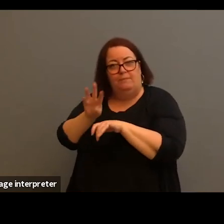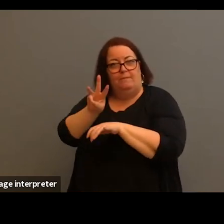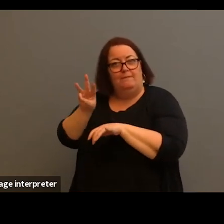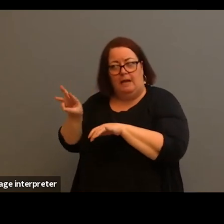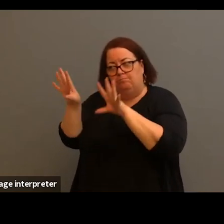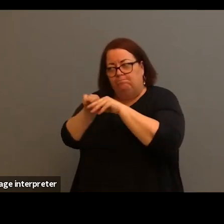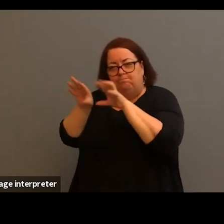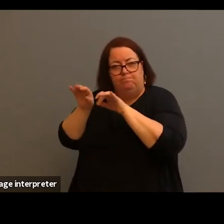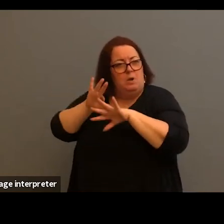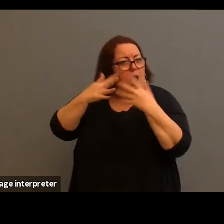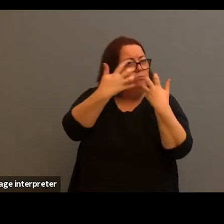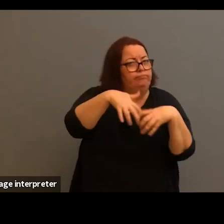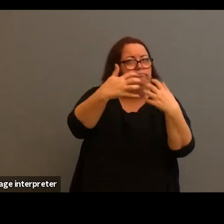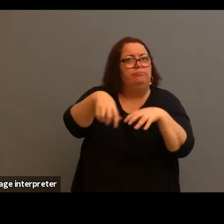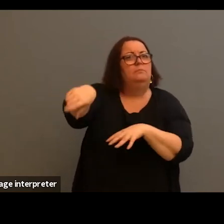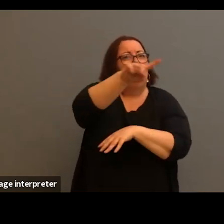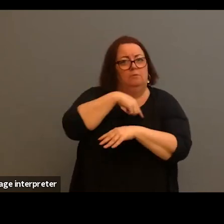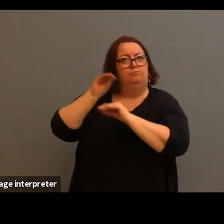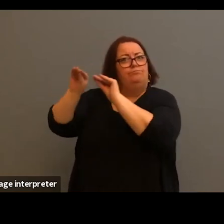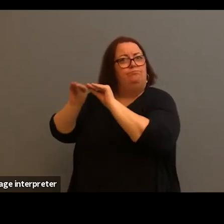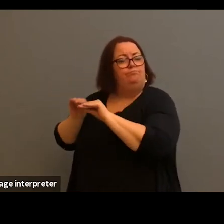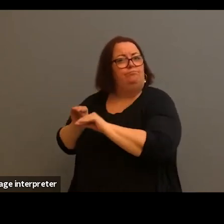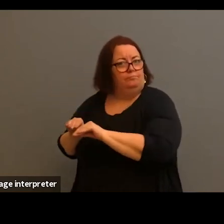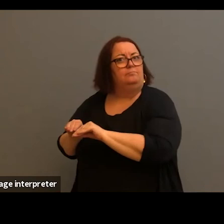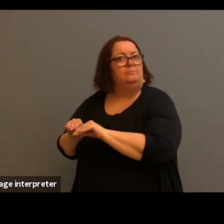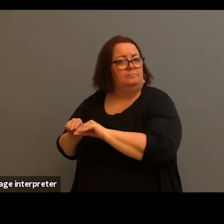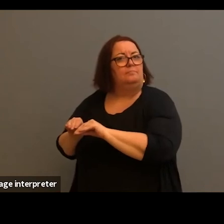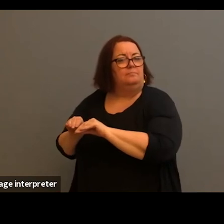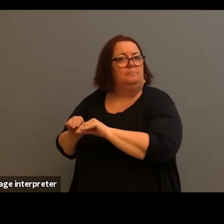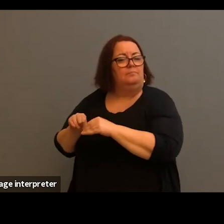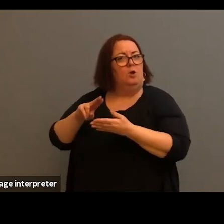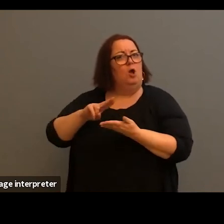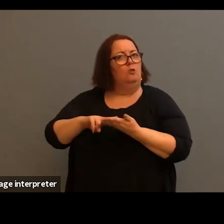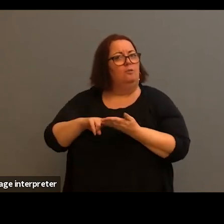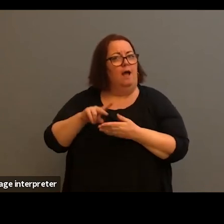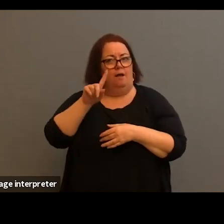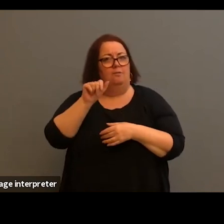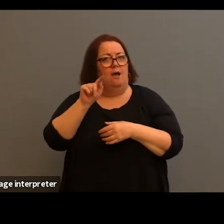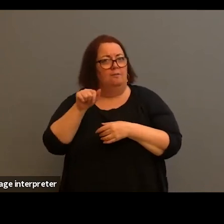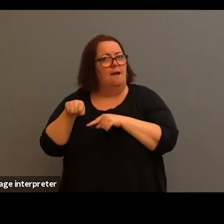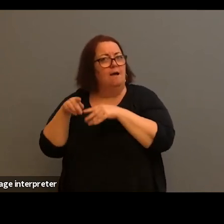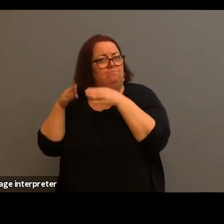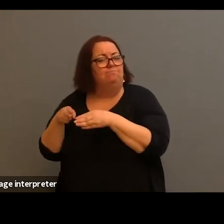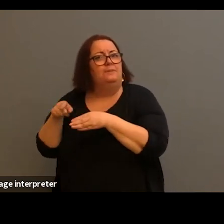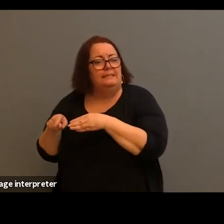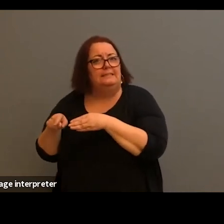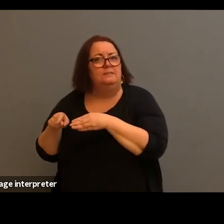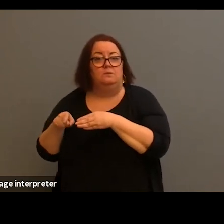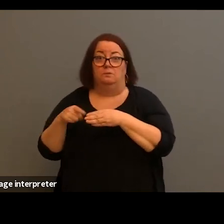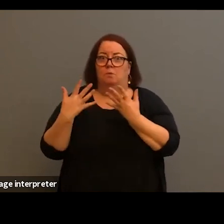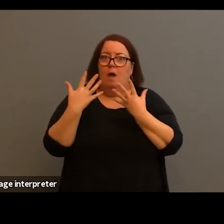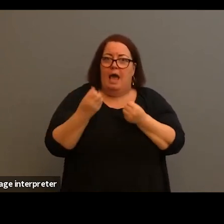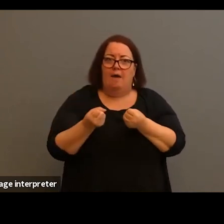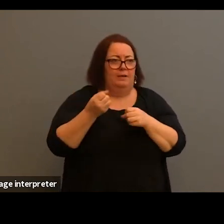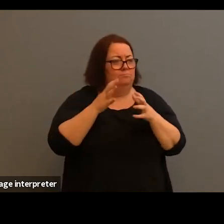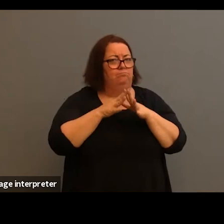comes to the data on those areas where precisely the